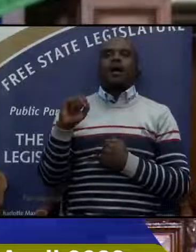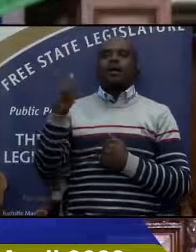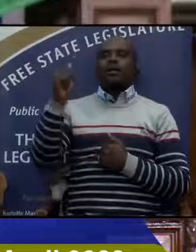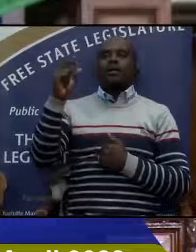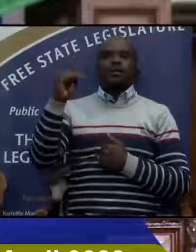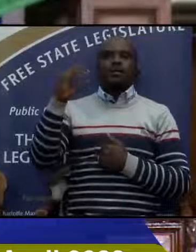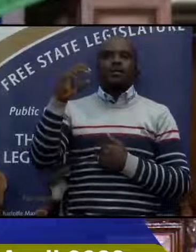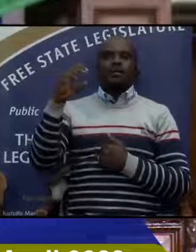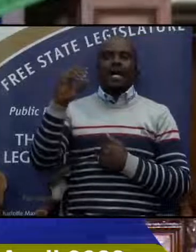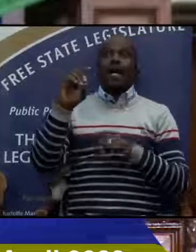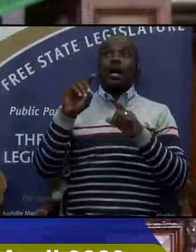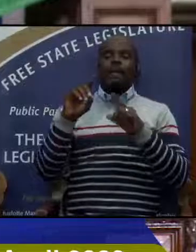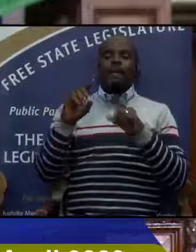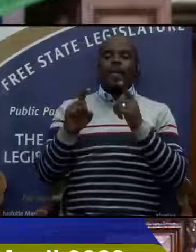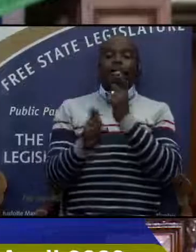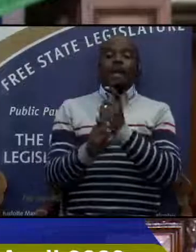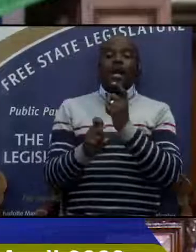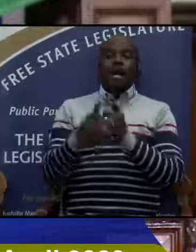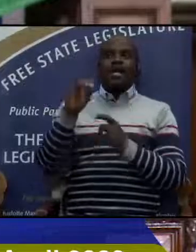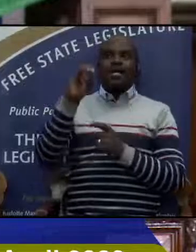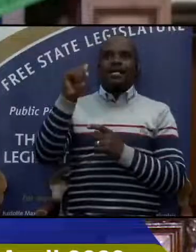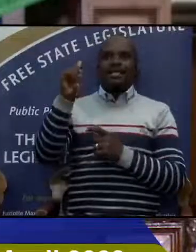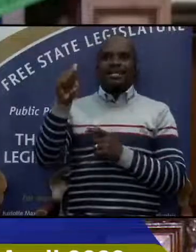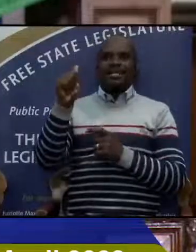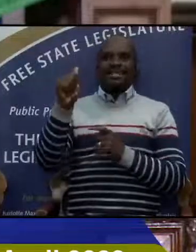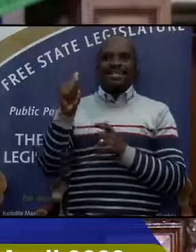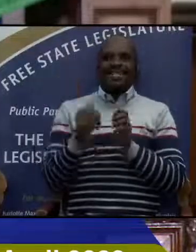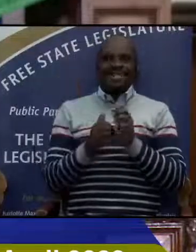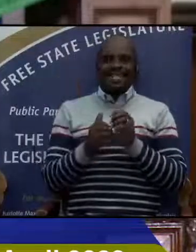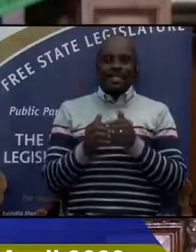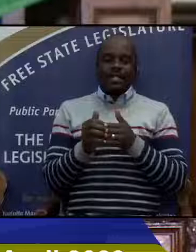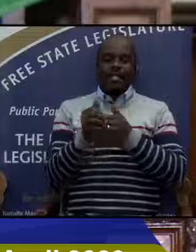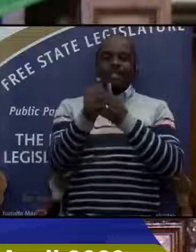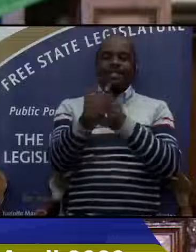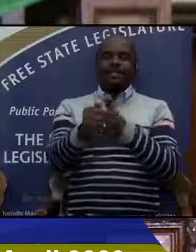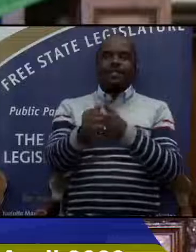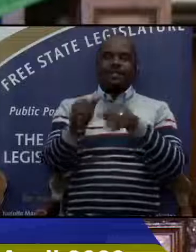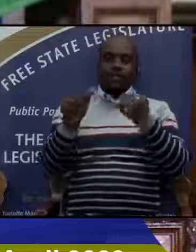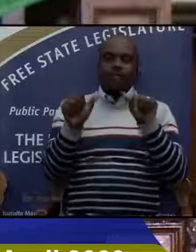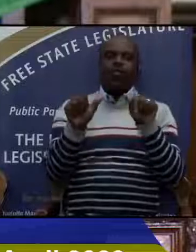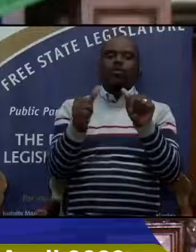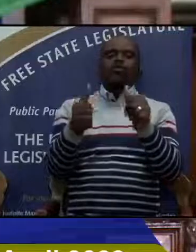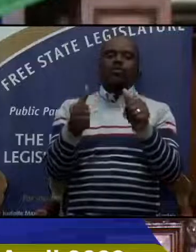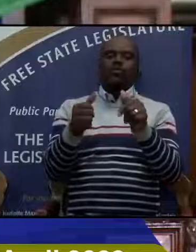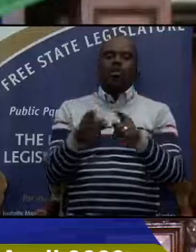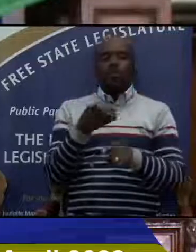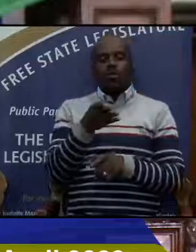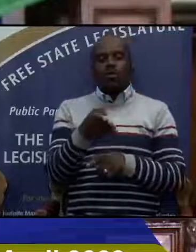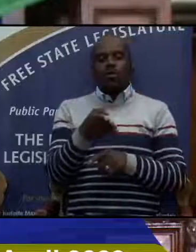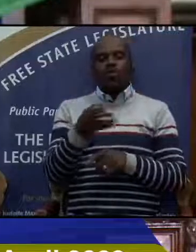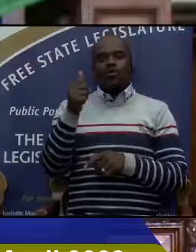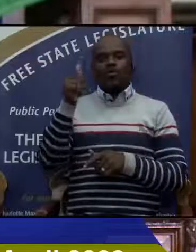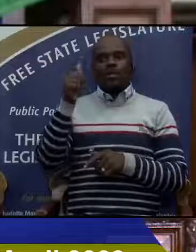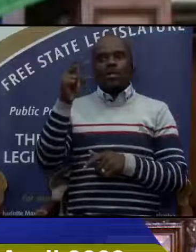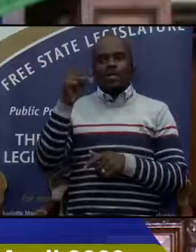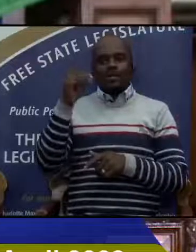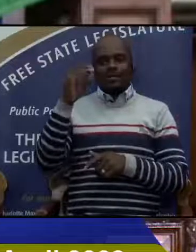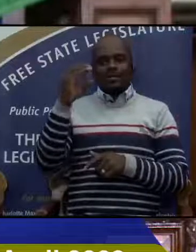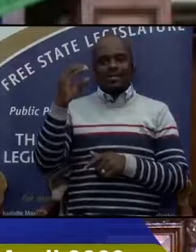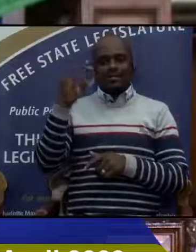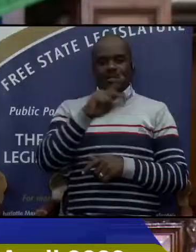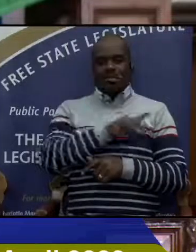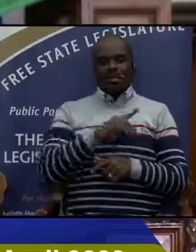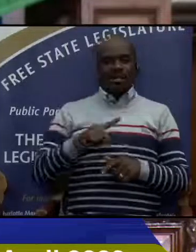the president of the country, who is also the ANC president, stood outside of a burning parliament